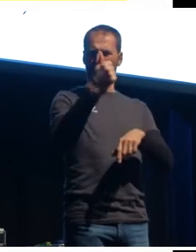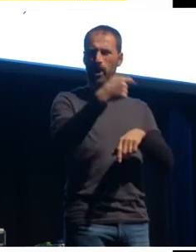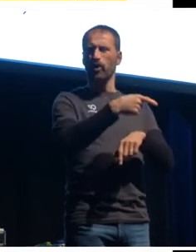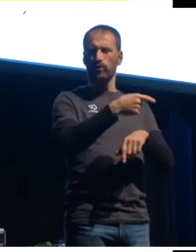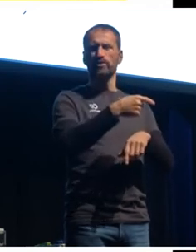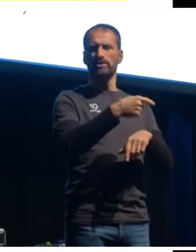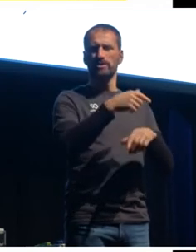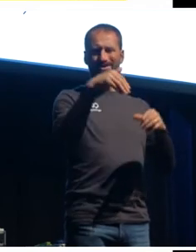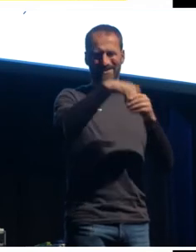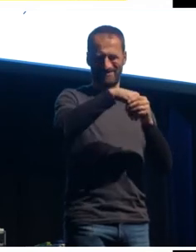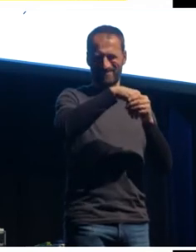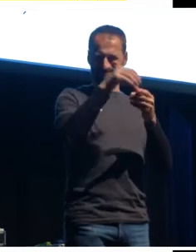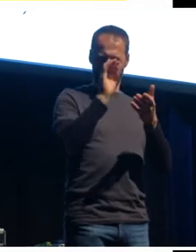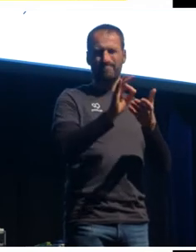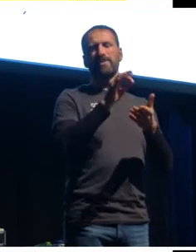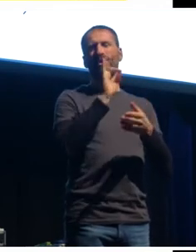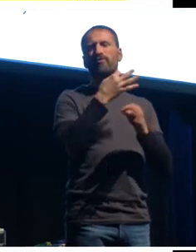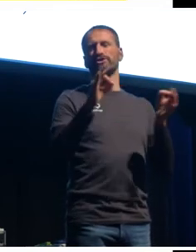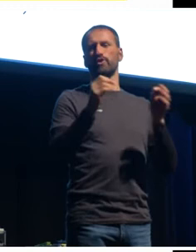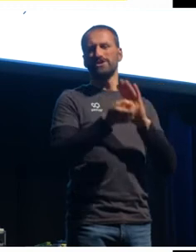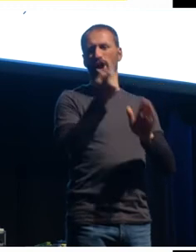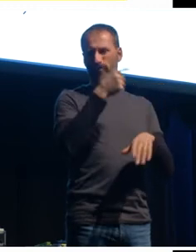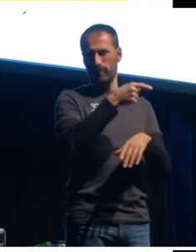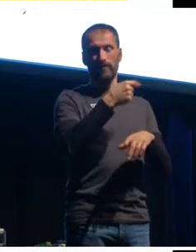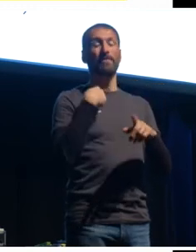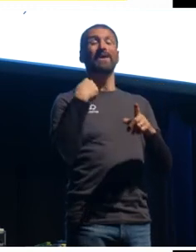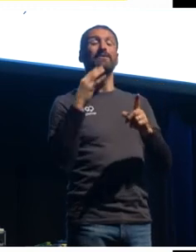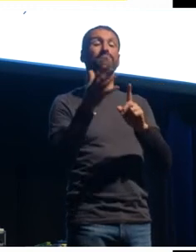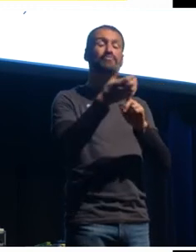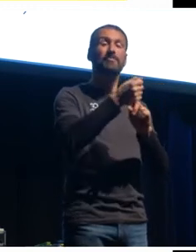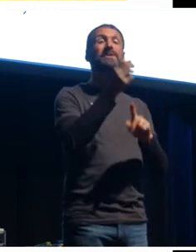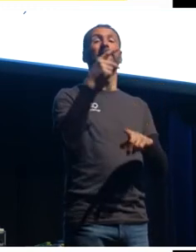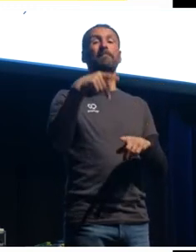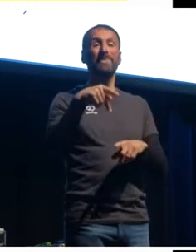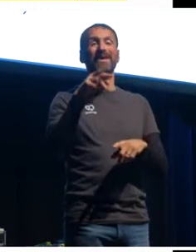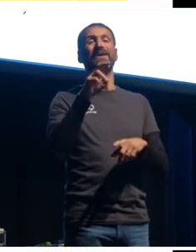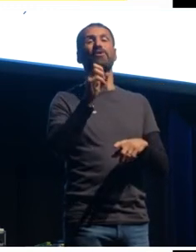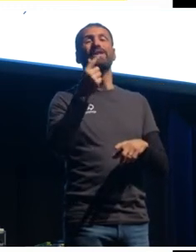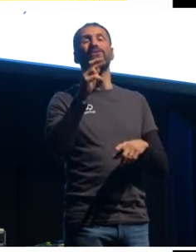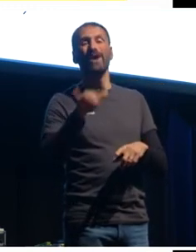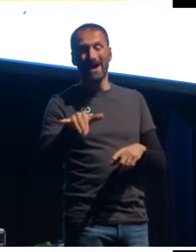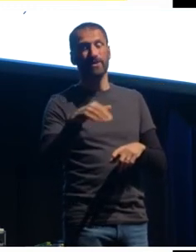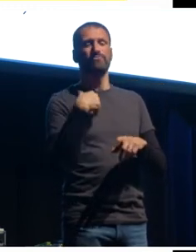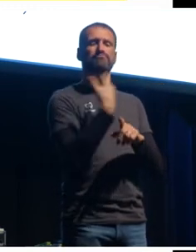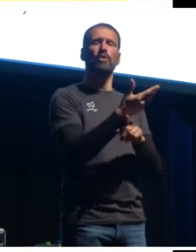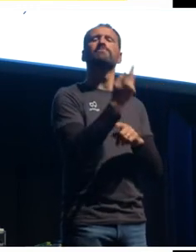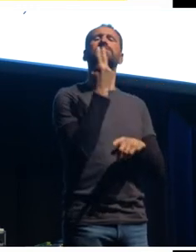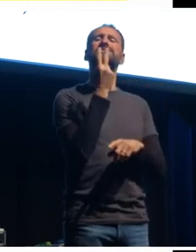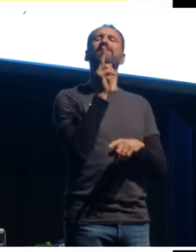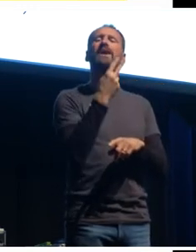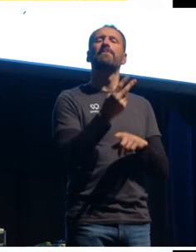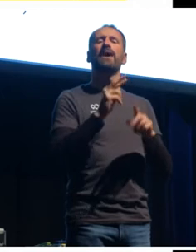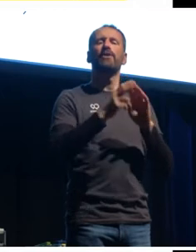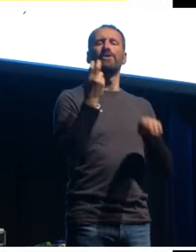innermost part of that function call, and I'm wrapping it with the p retry, and I'm just going to give it two retries, which means it will try the first